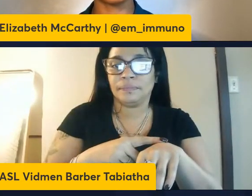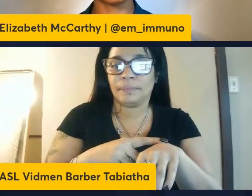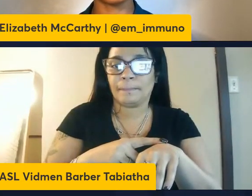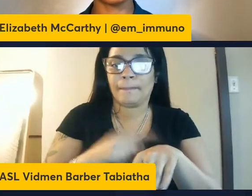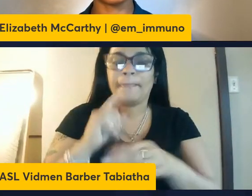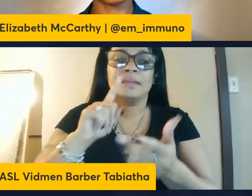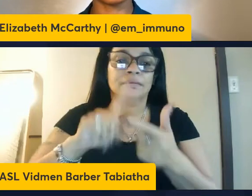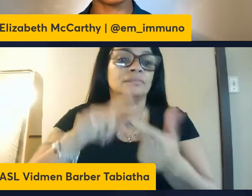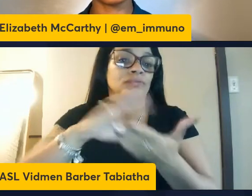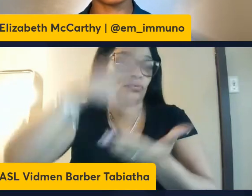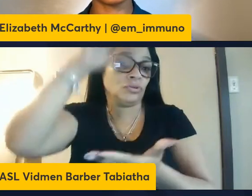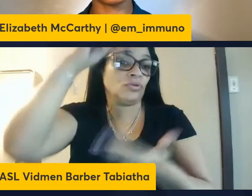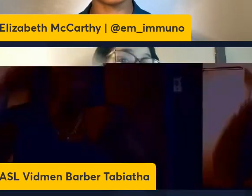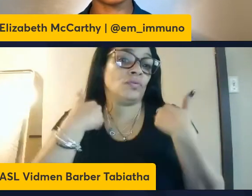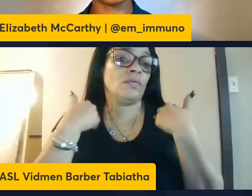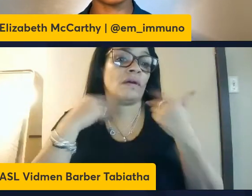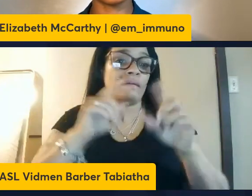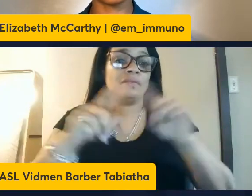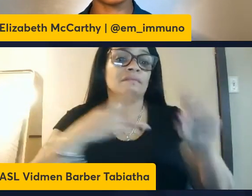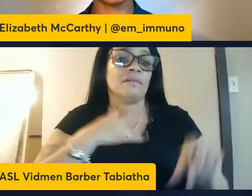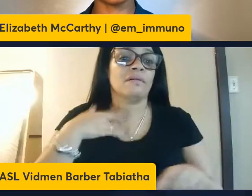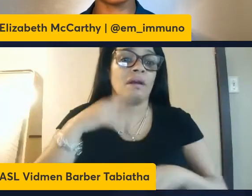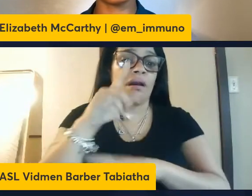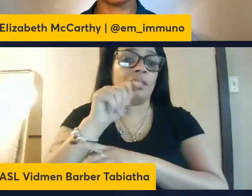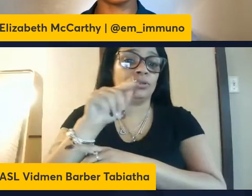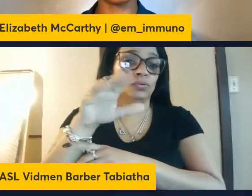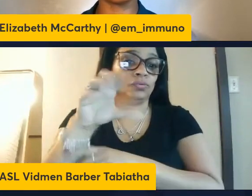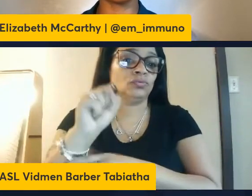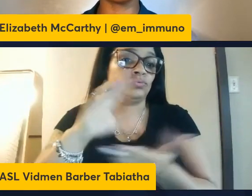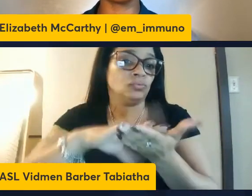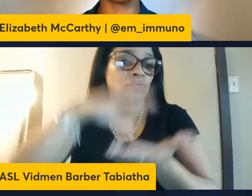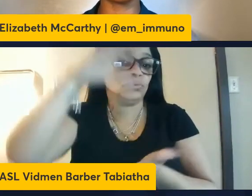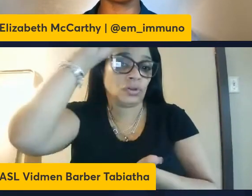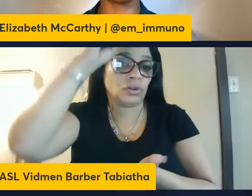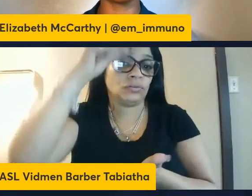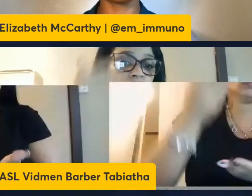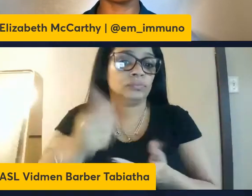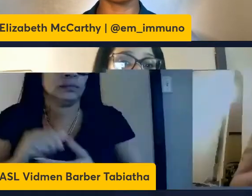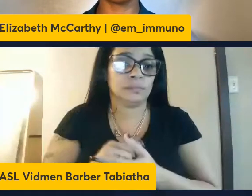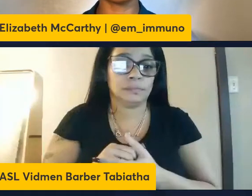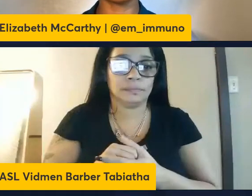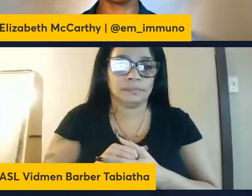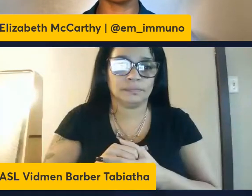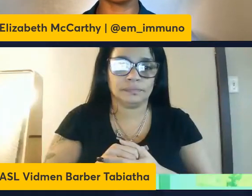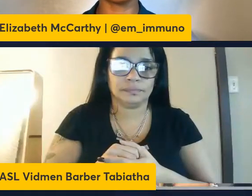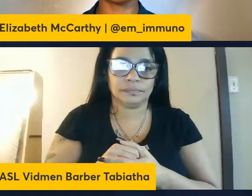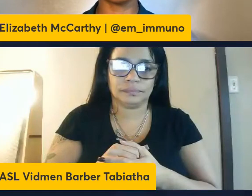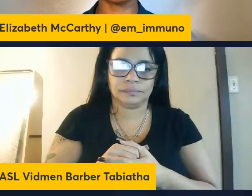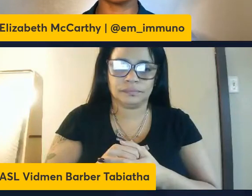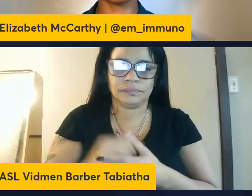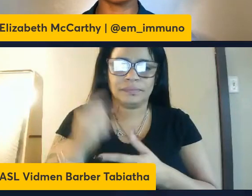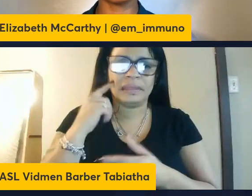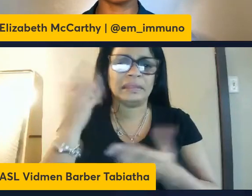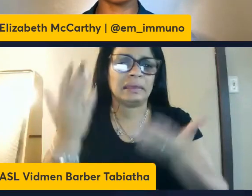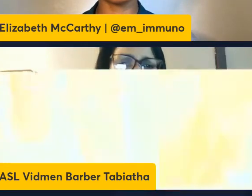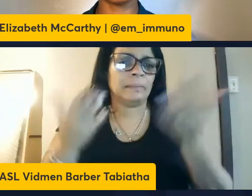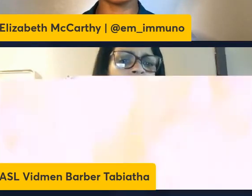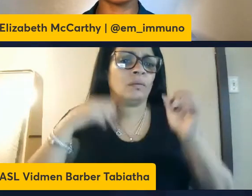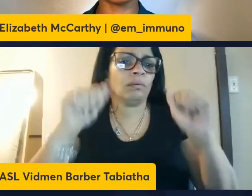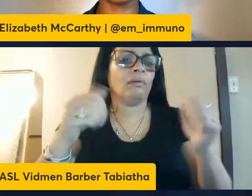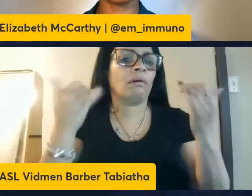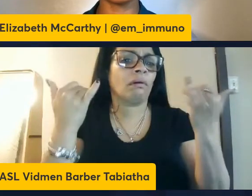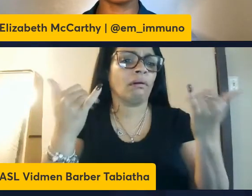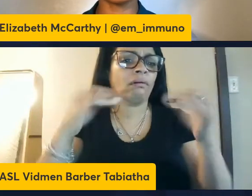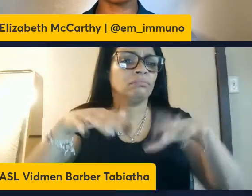learn. So yeah, and yeah, I think maybe we can now